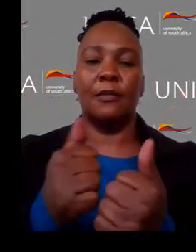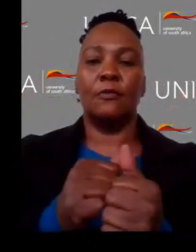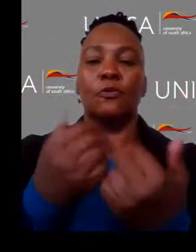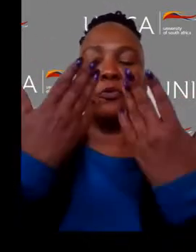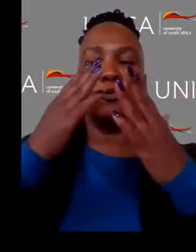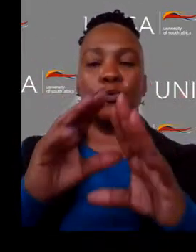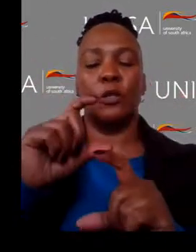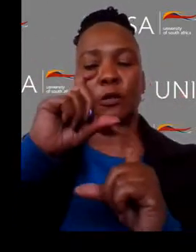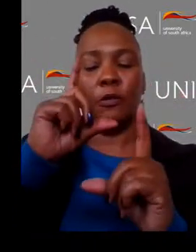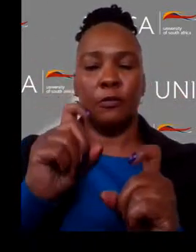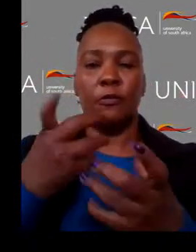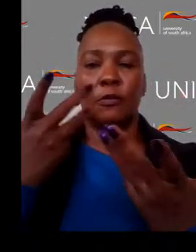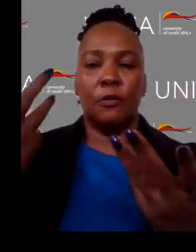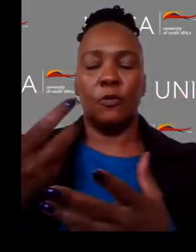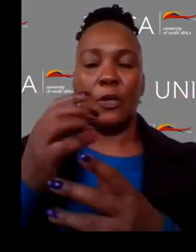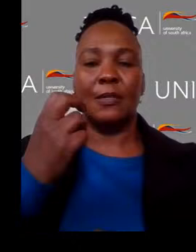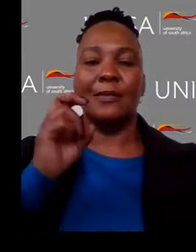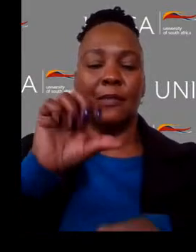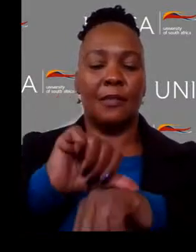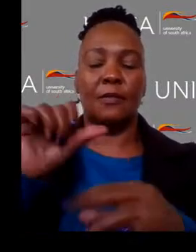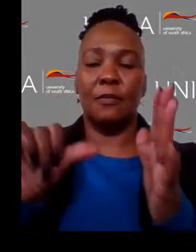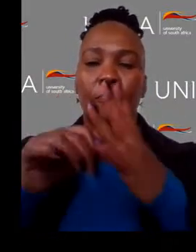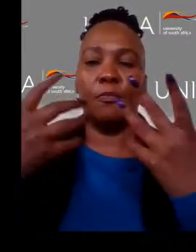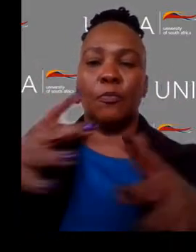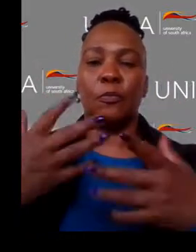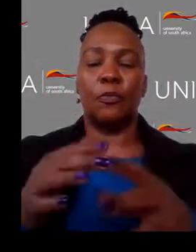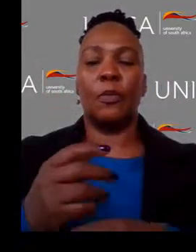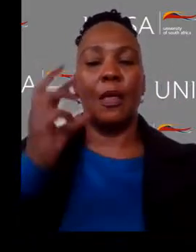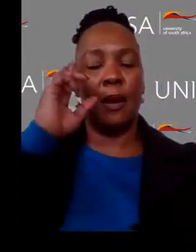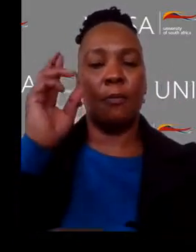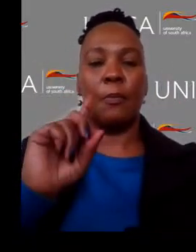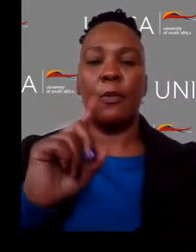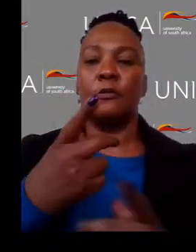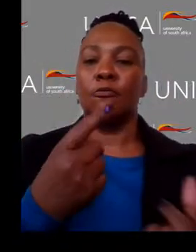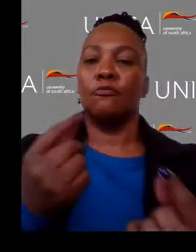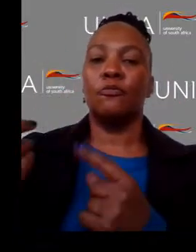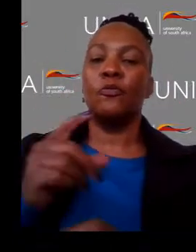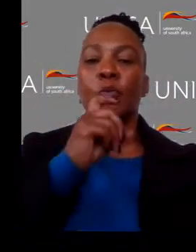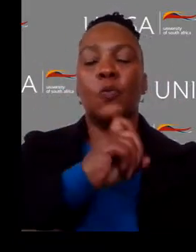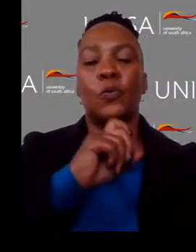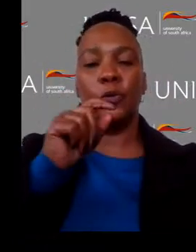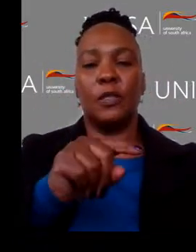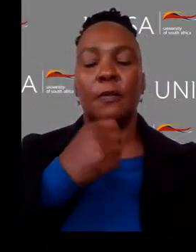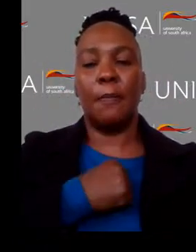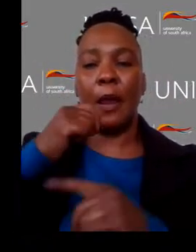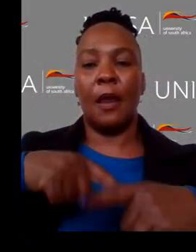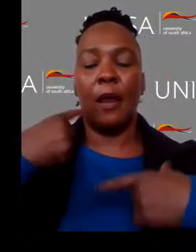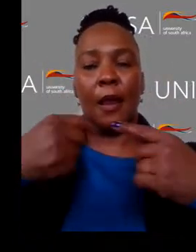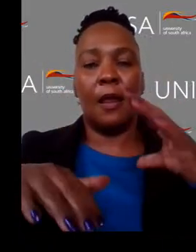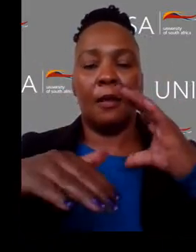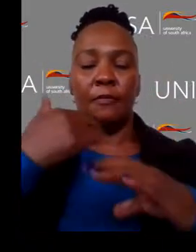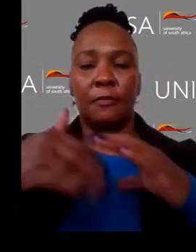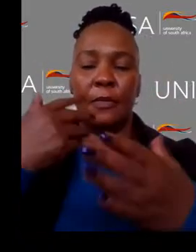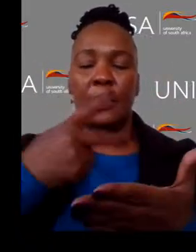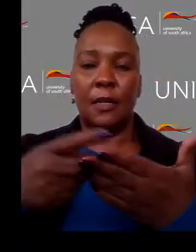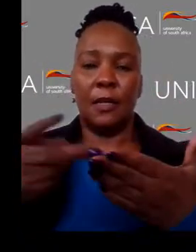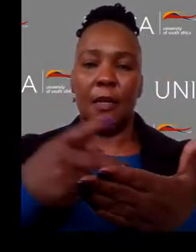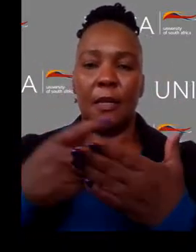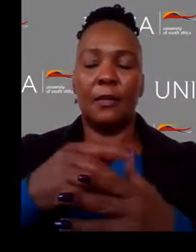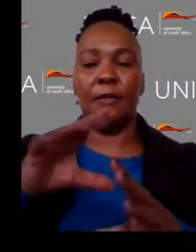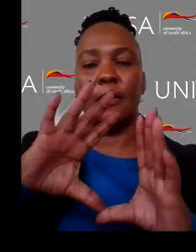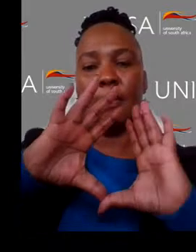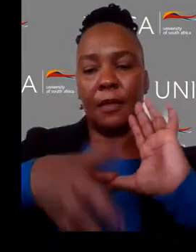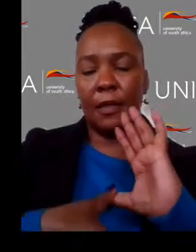screenshot where it's necessary. Please remember to always utilize your MyLife account, except when